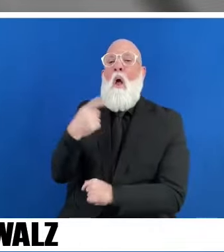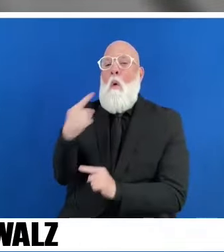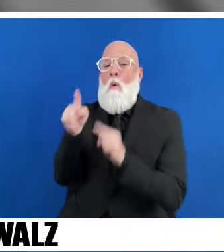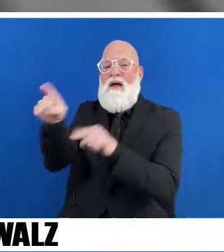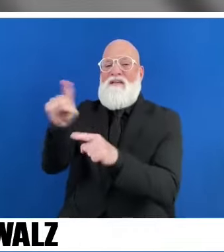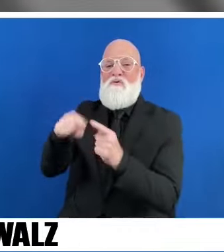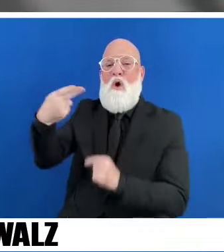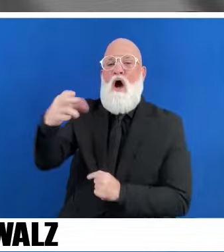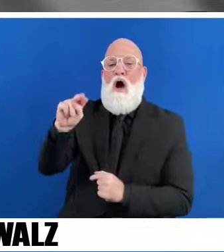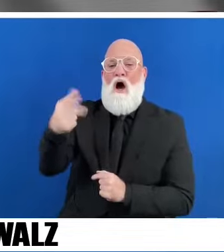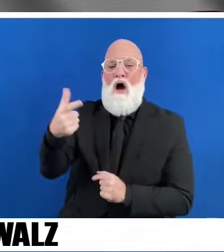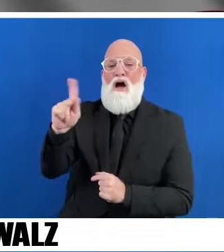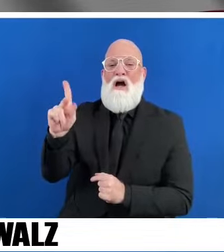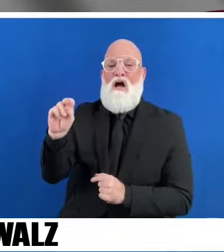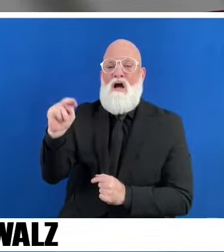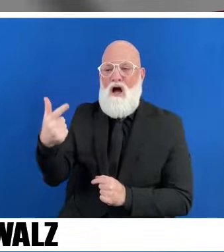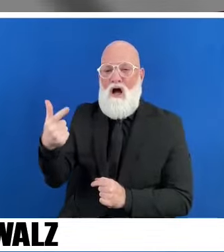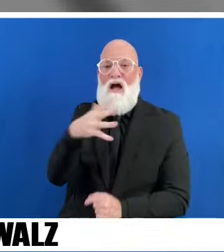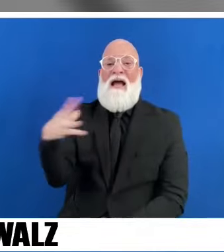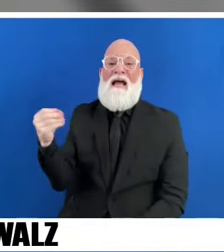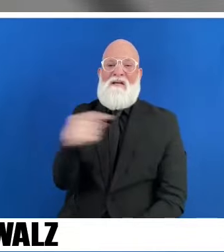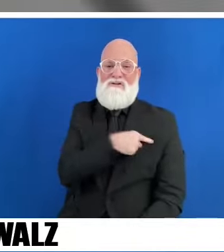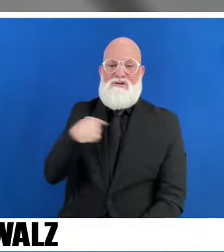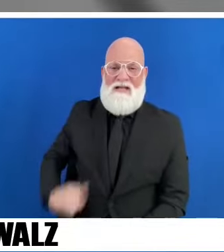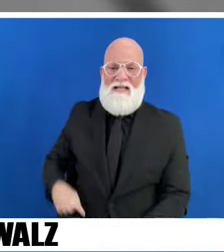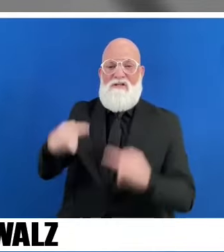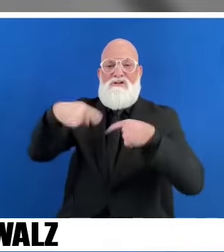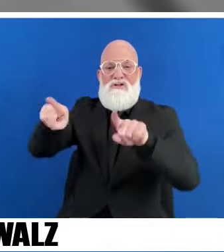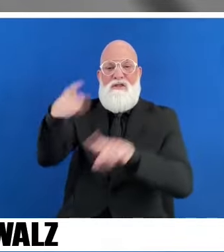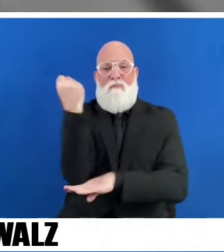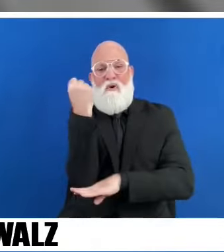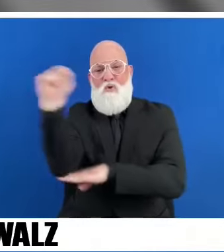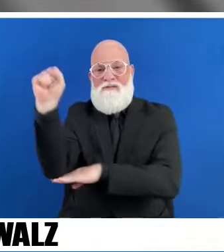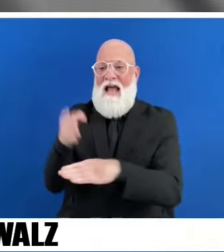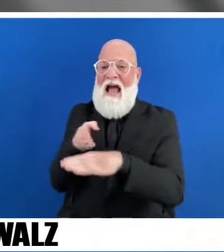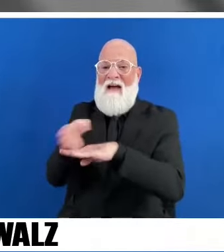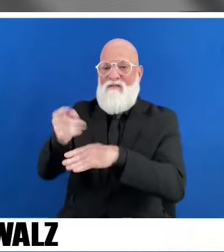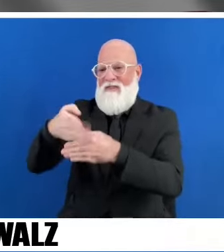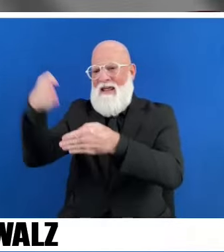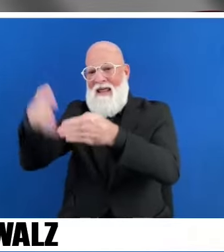in. And from that, I learned a lot of what needed to be in governance.